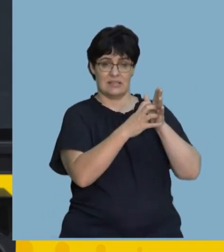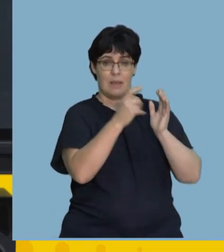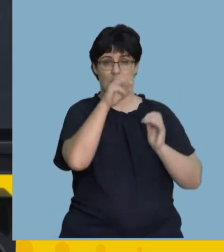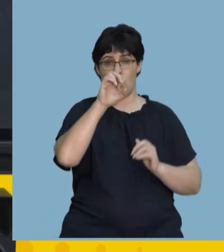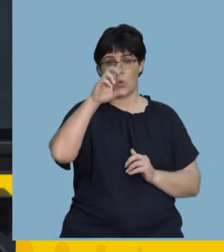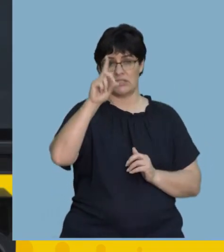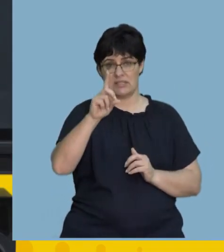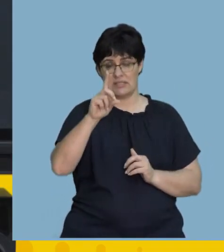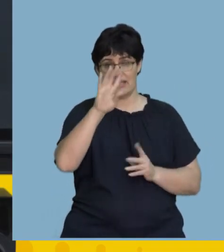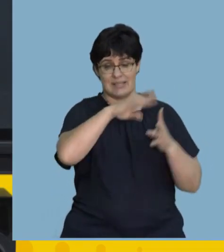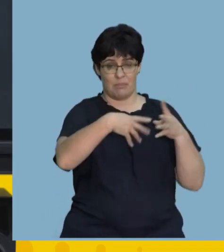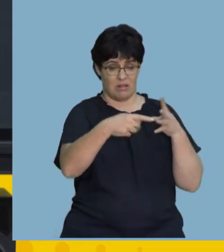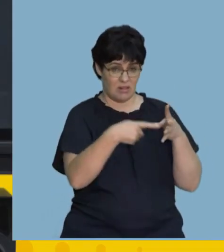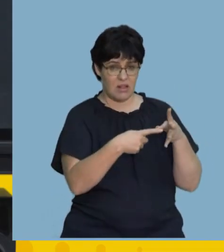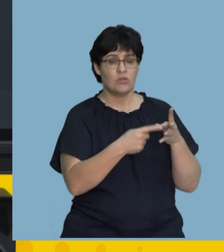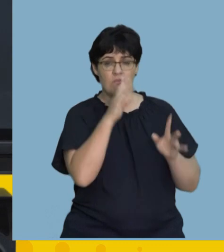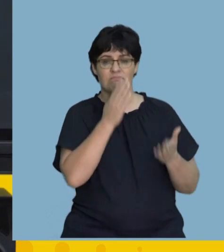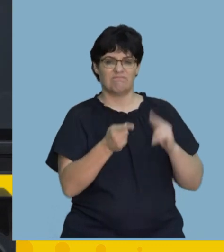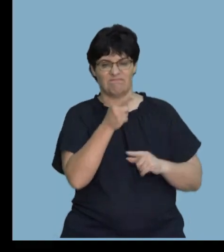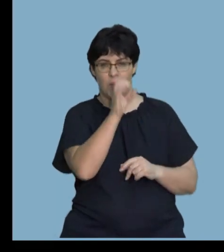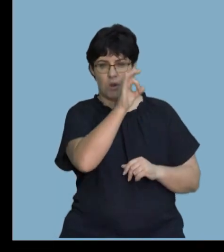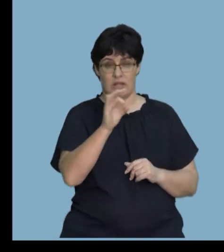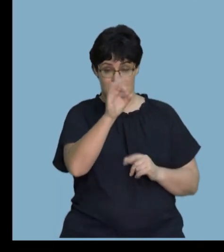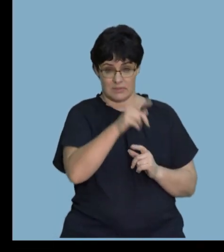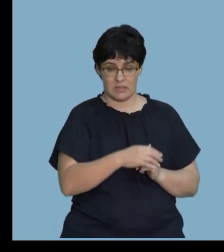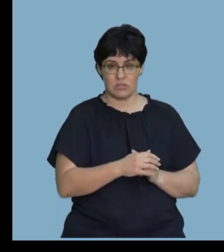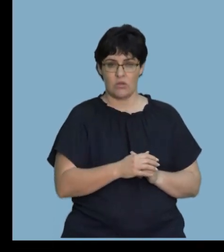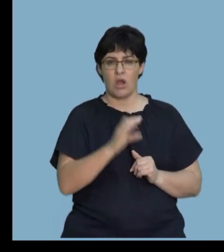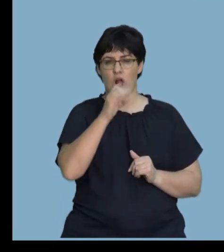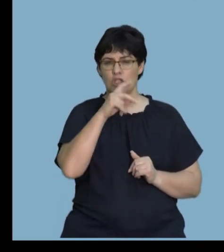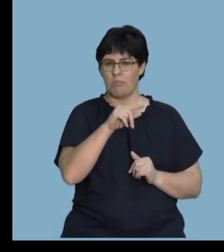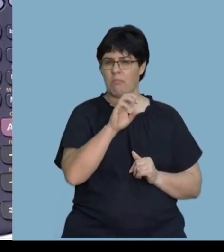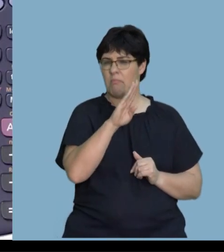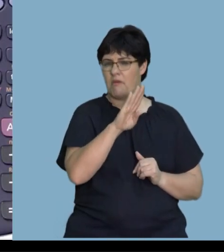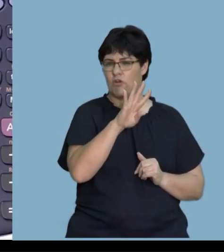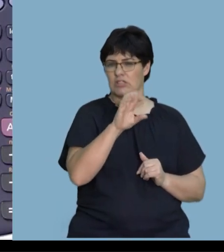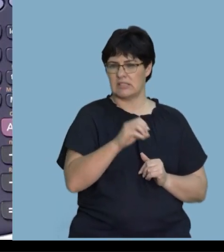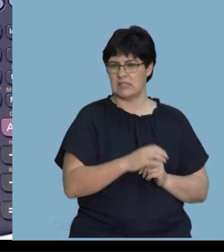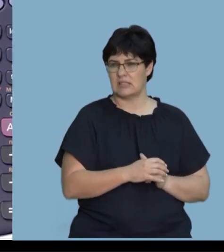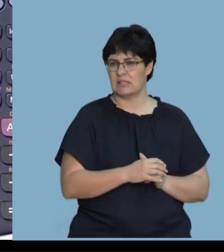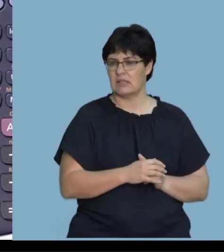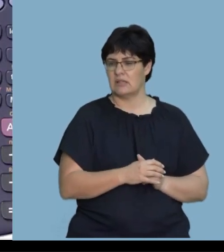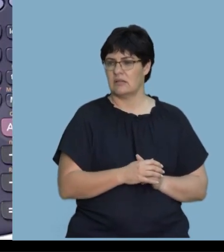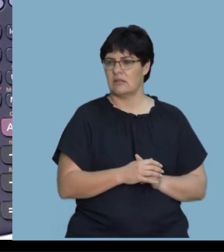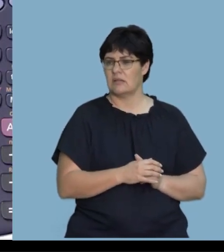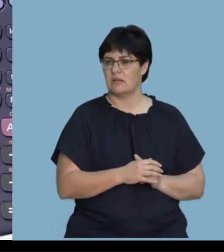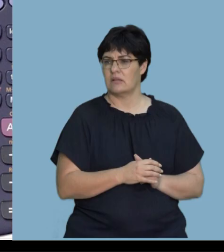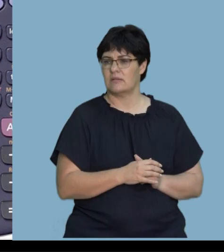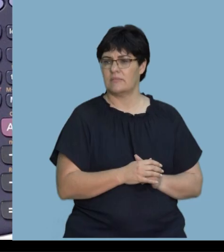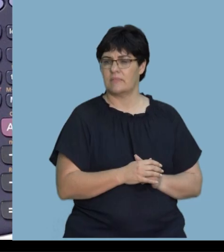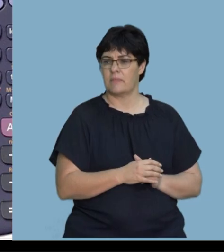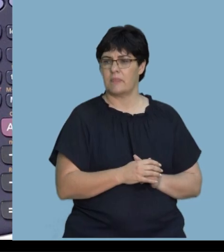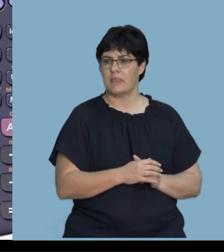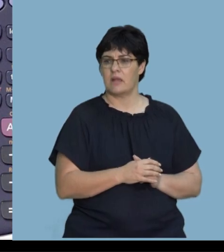mass of the calcium carbonate. So calcium is 40. Okay, let's quickly add that. So